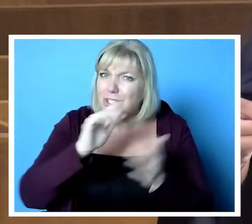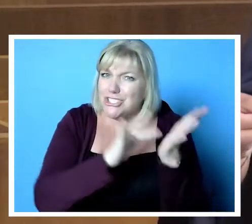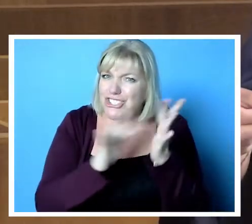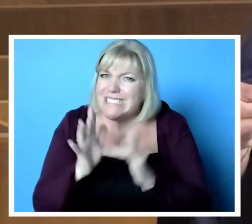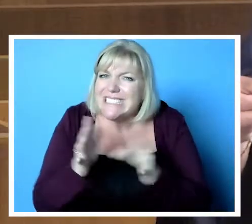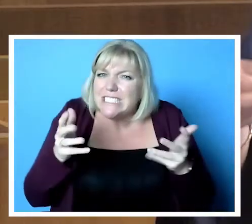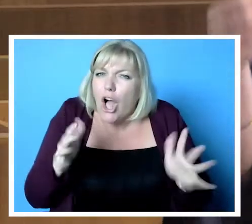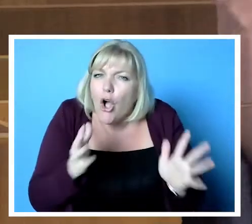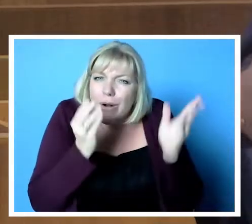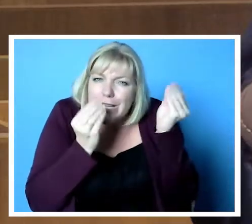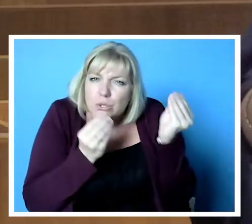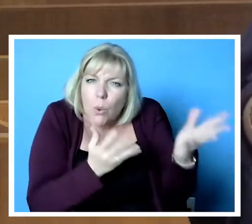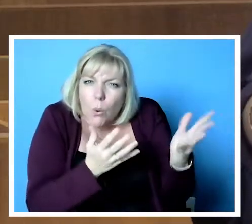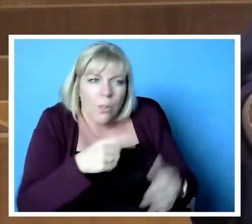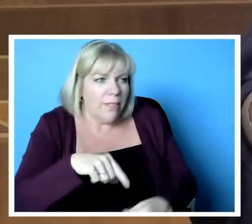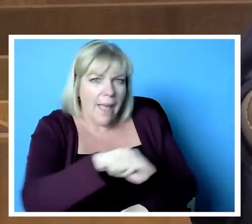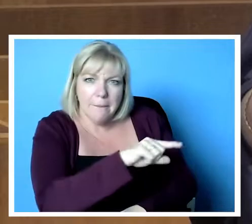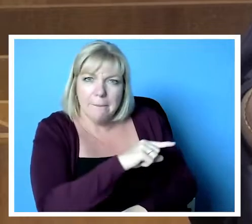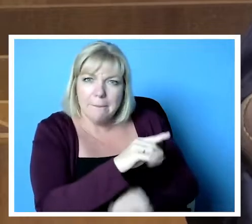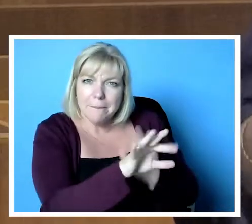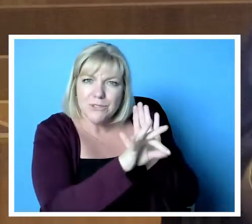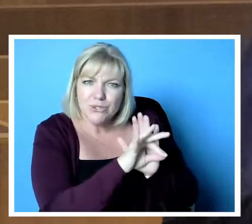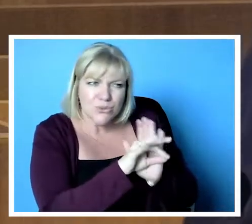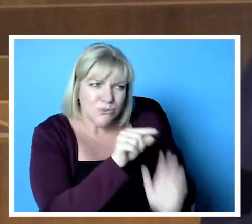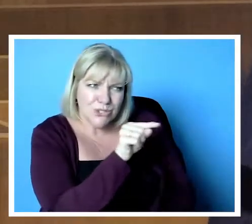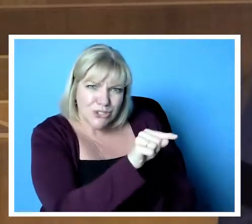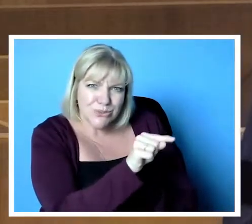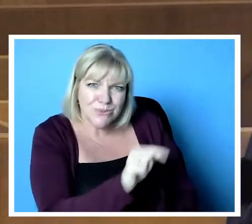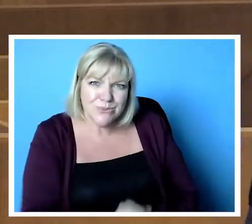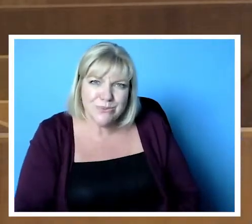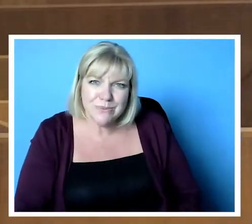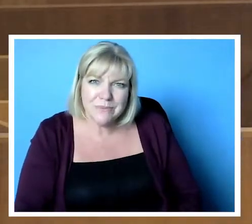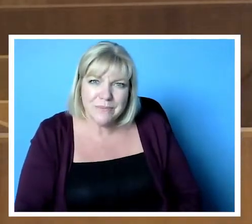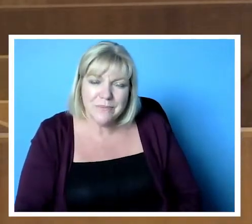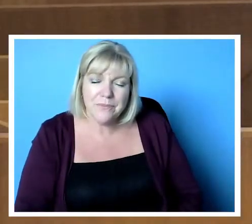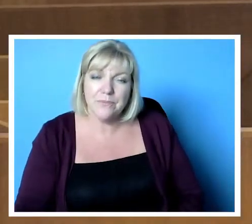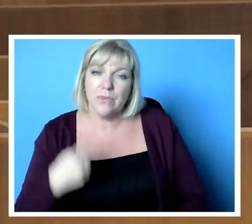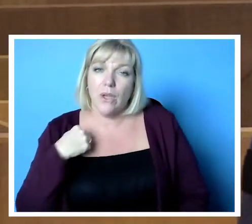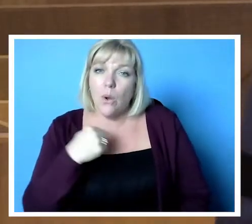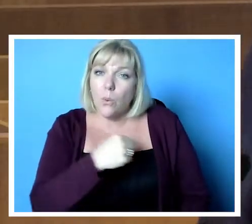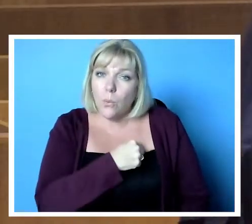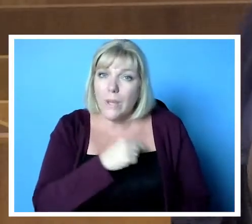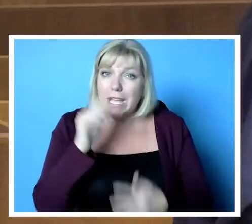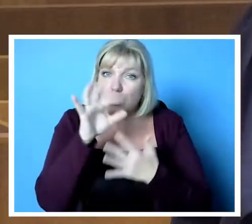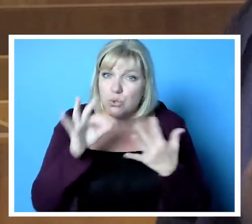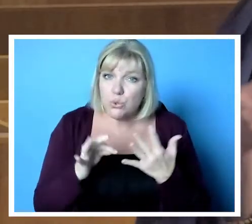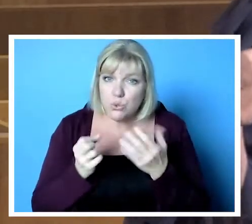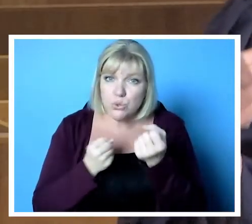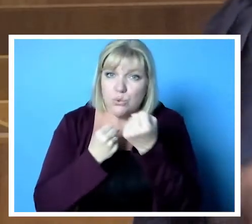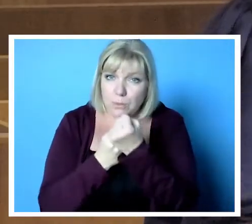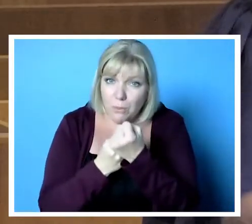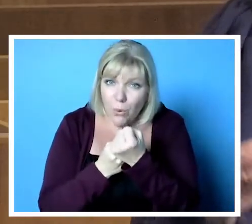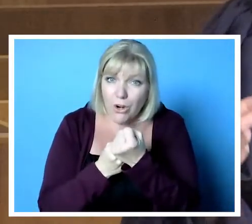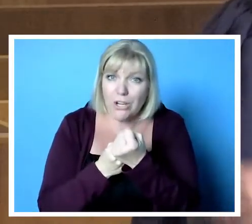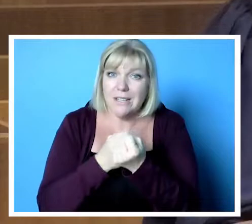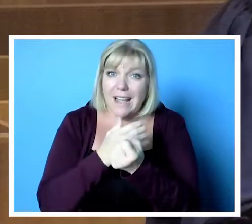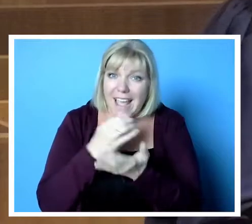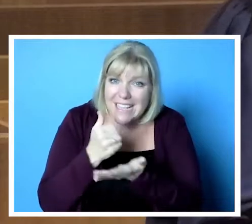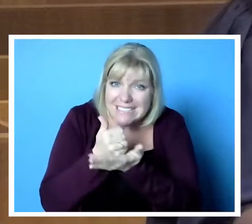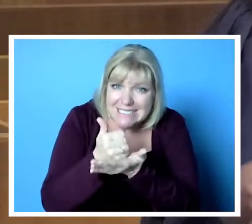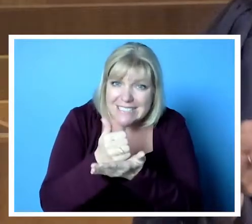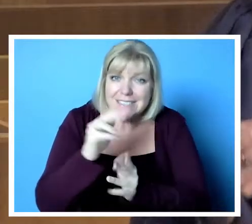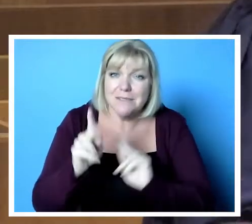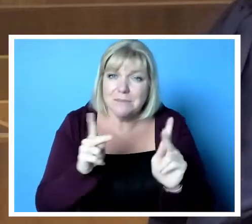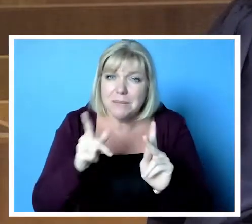told them, I choose you. When we choose to support and assist people who are fighting